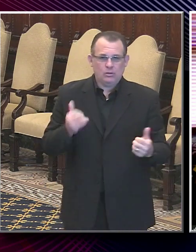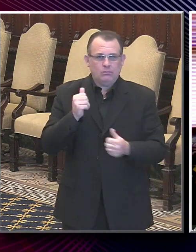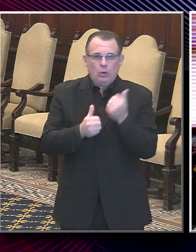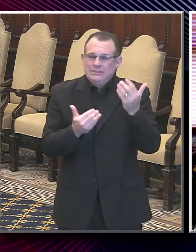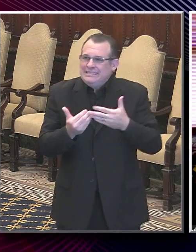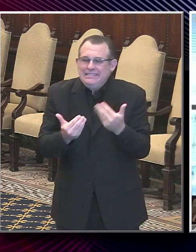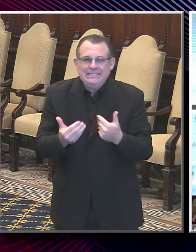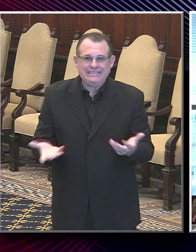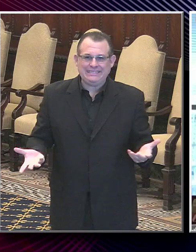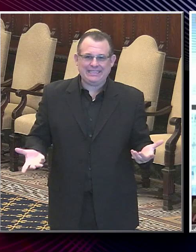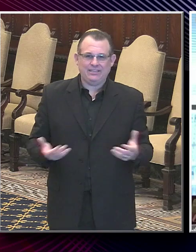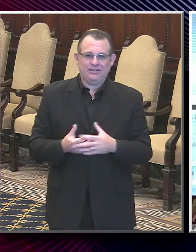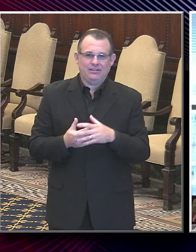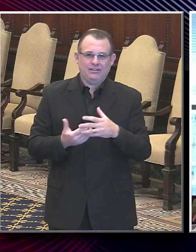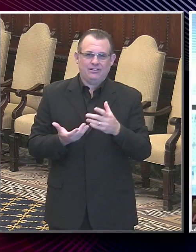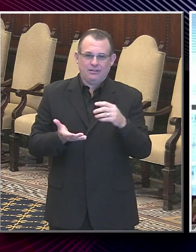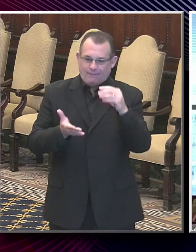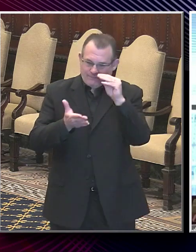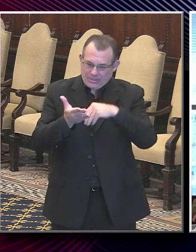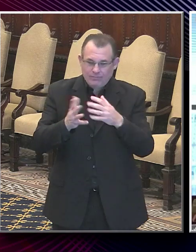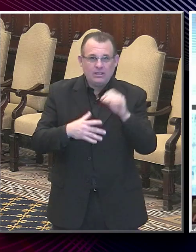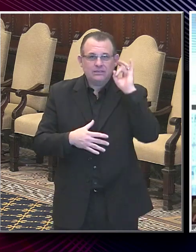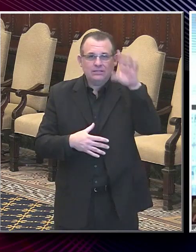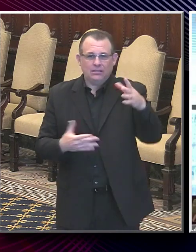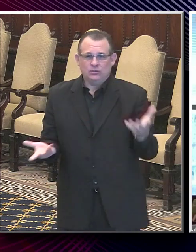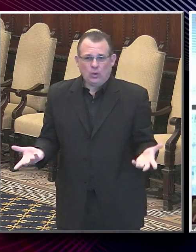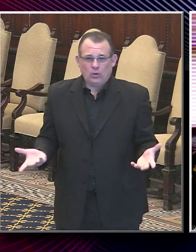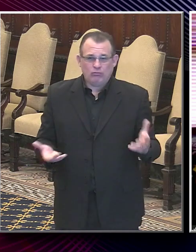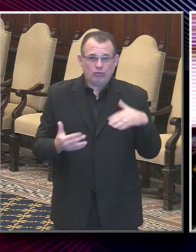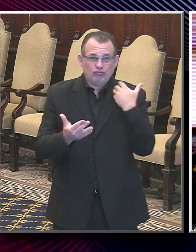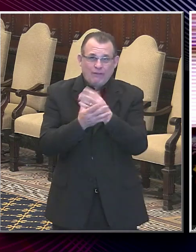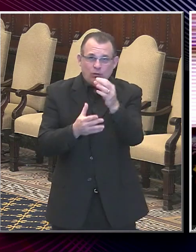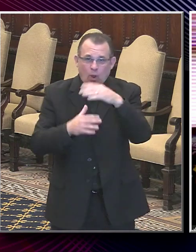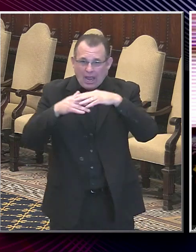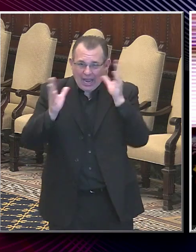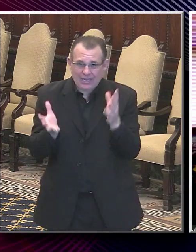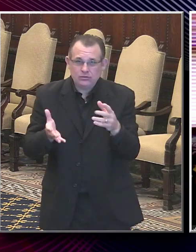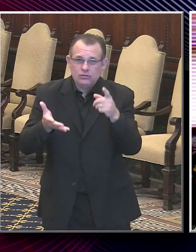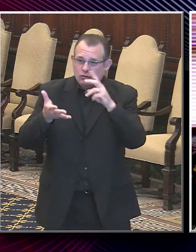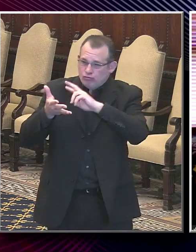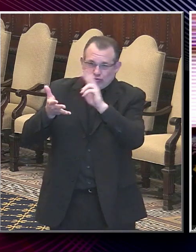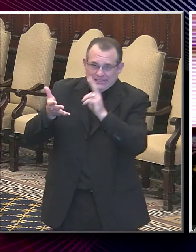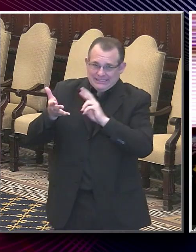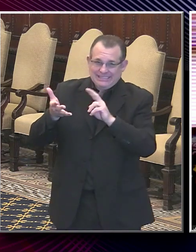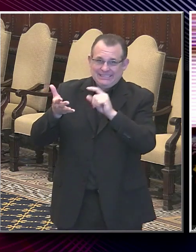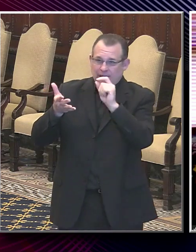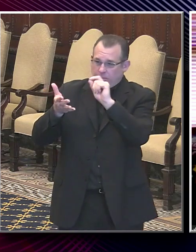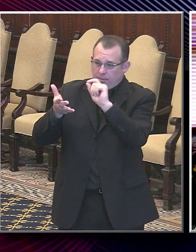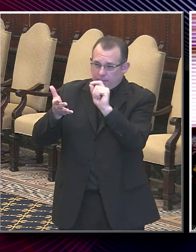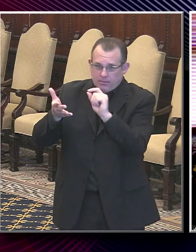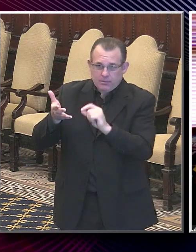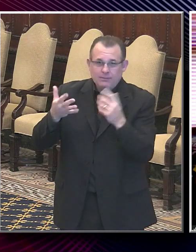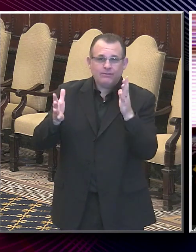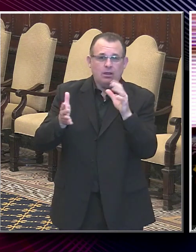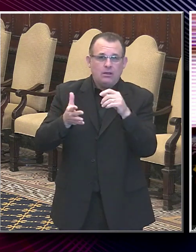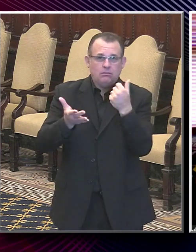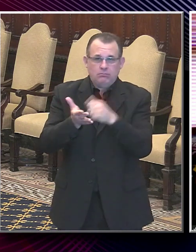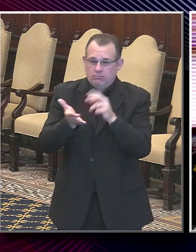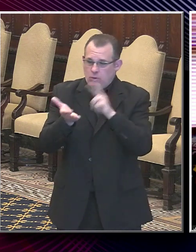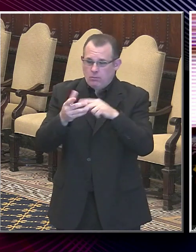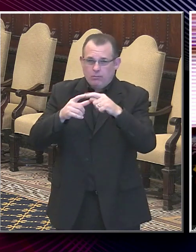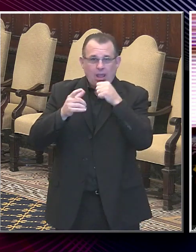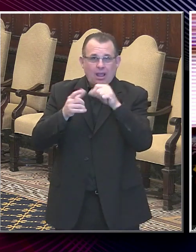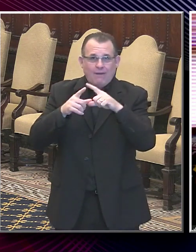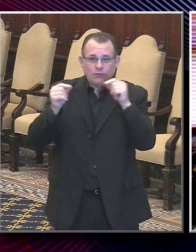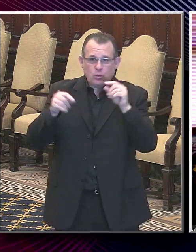do. You can. It comes. You open it up. It's very understandable. You sign it. You put it in a special envelope, and off it goes.